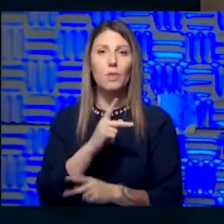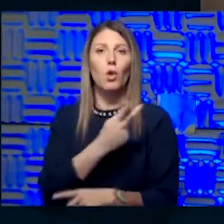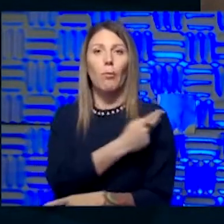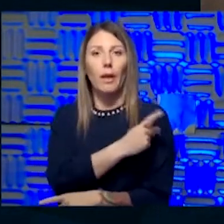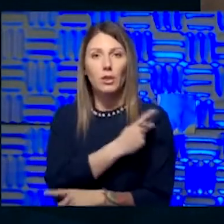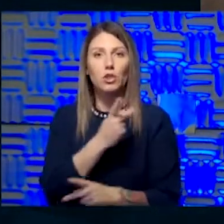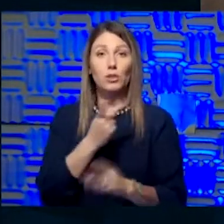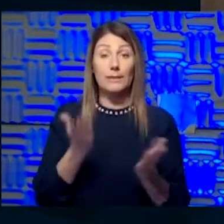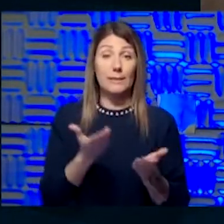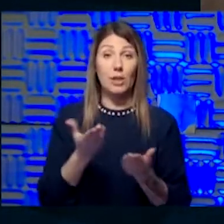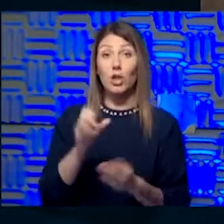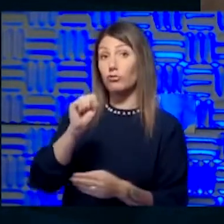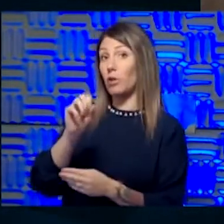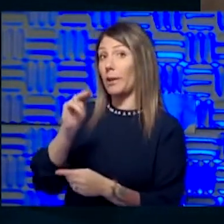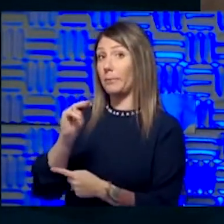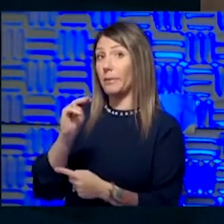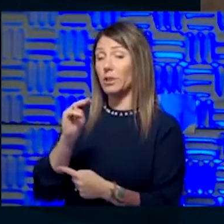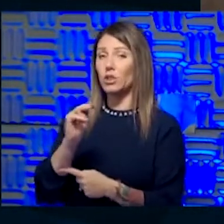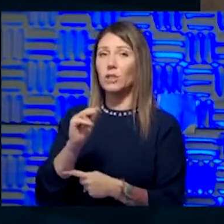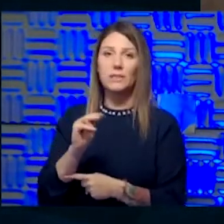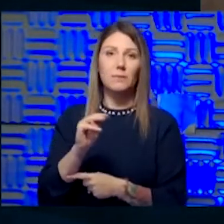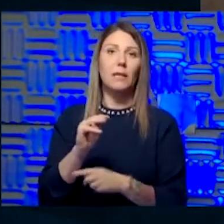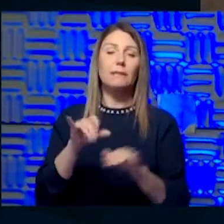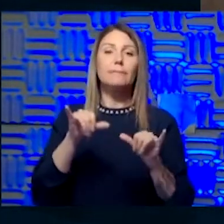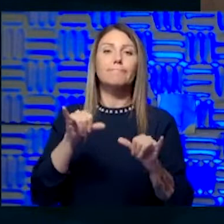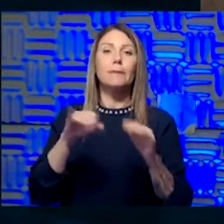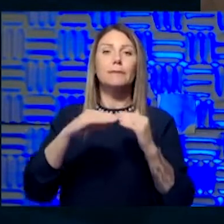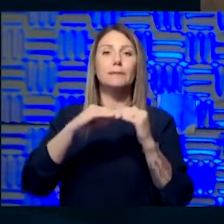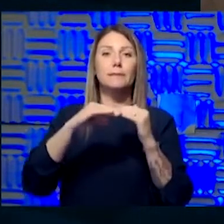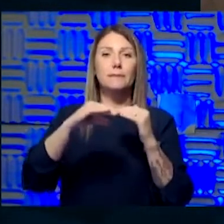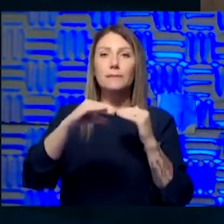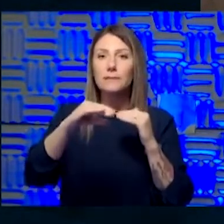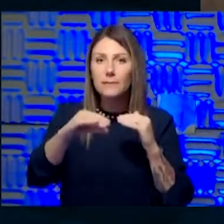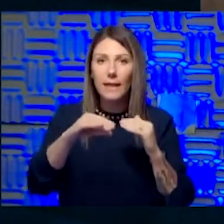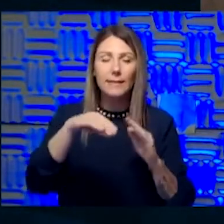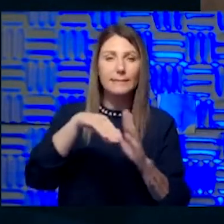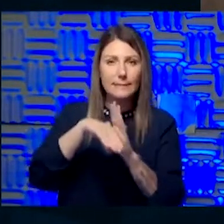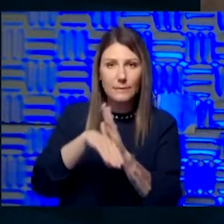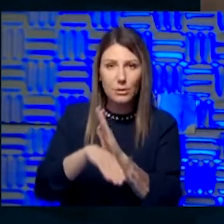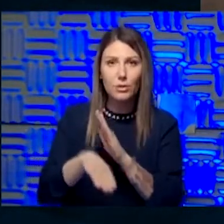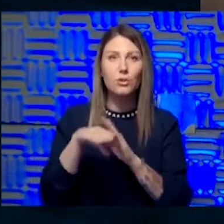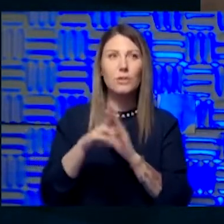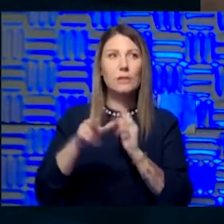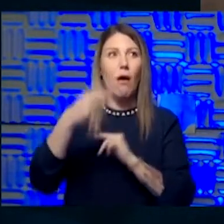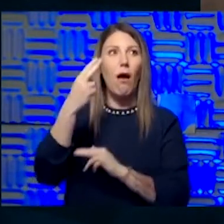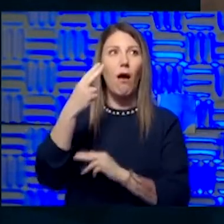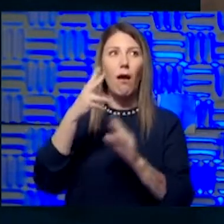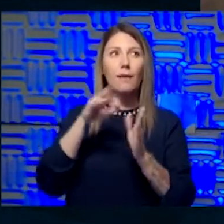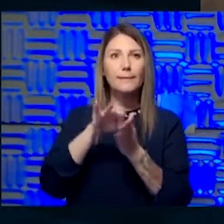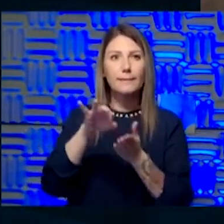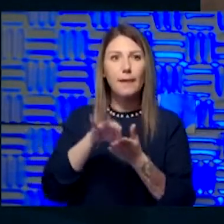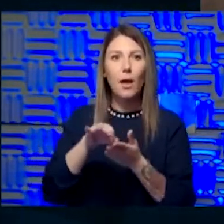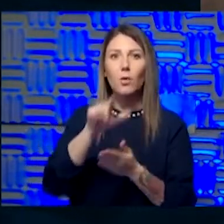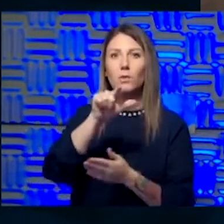at Shawnee Mission, we've had a steady decrease in our numbers since our highest count, which was 26, and that was back on April 6th.